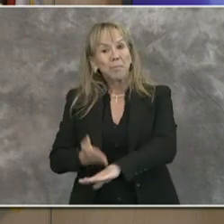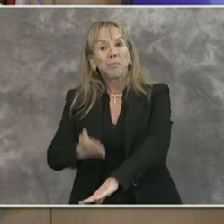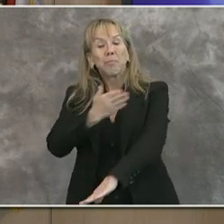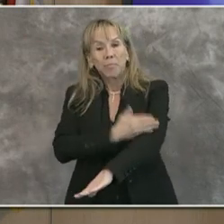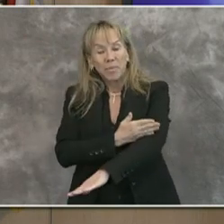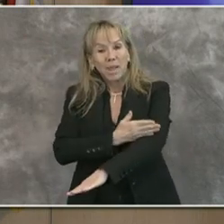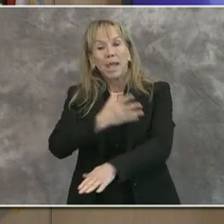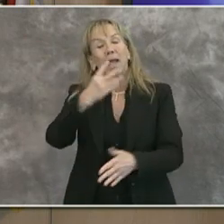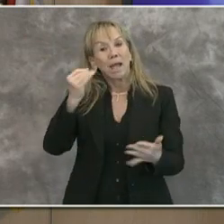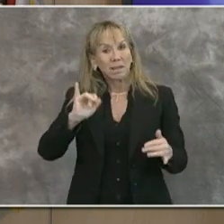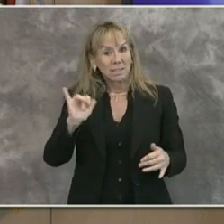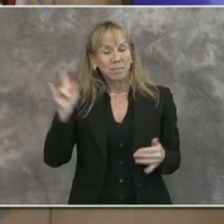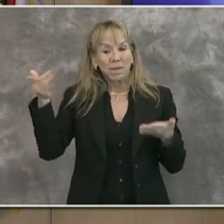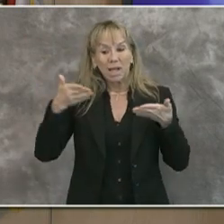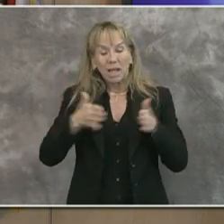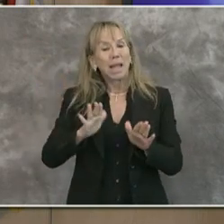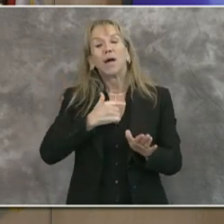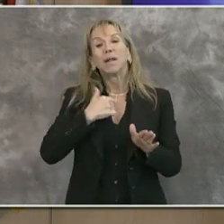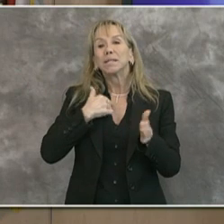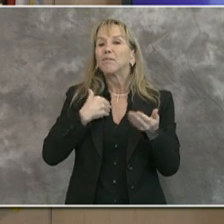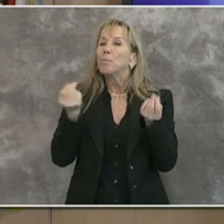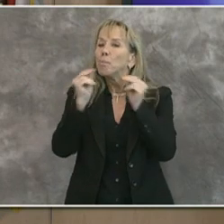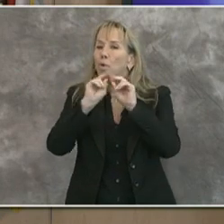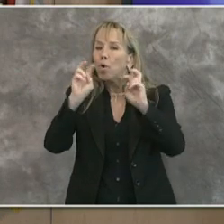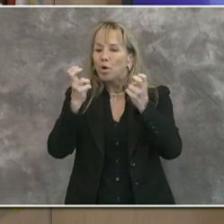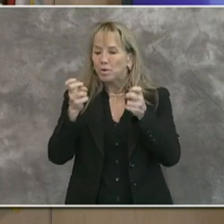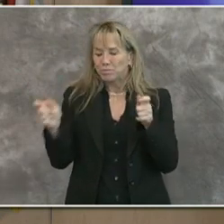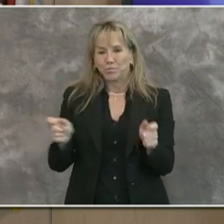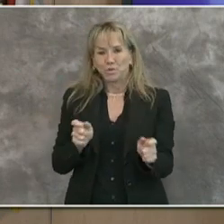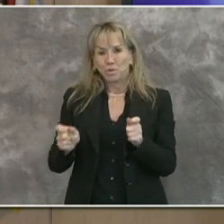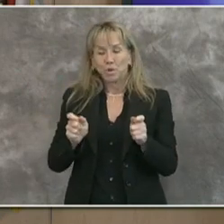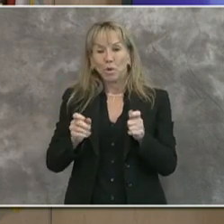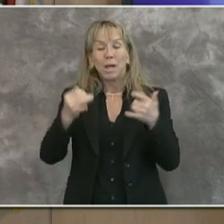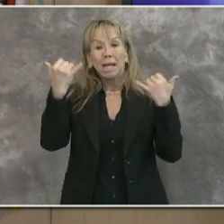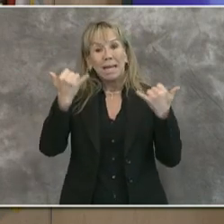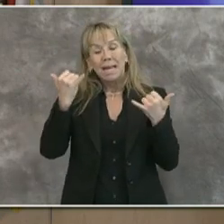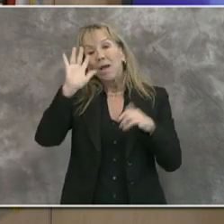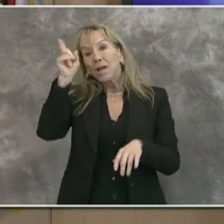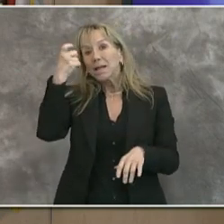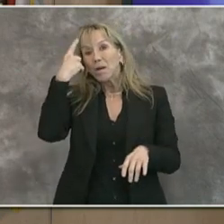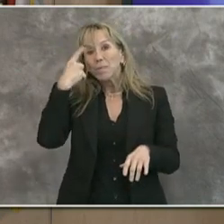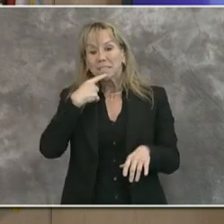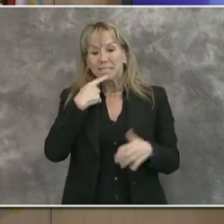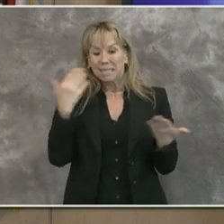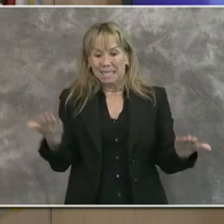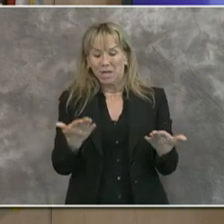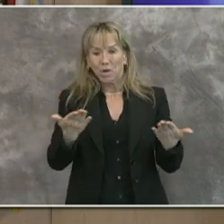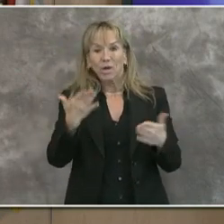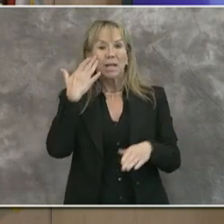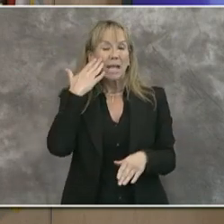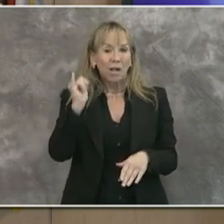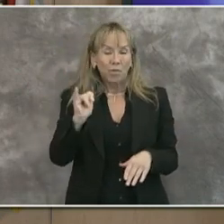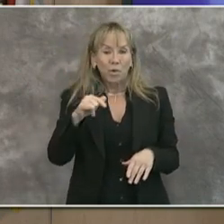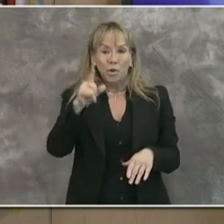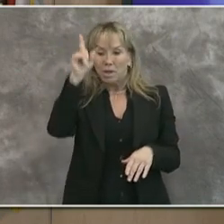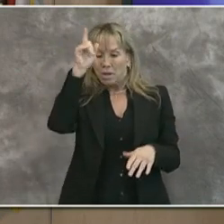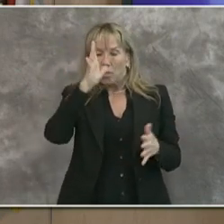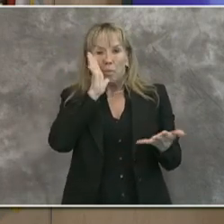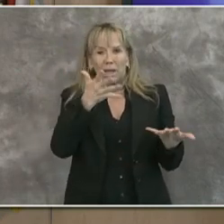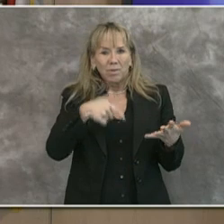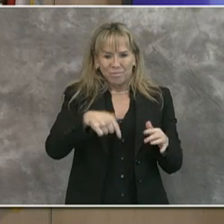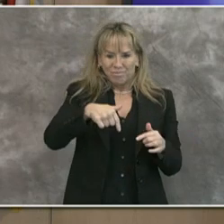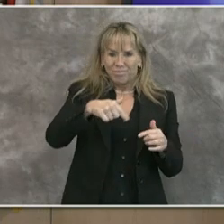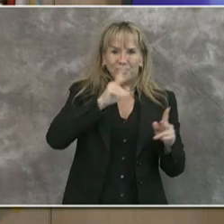forward in terms of local control. We've reached a point in the pandemic where, as the governor outlined, the state of California will dictate